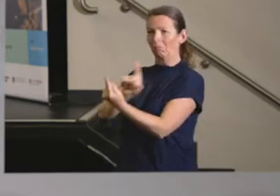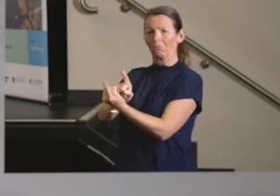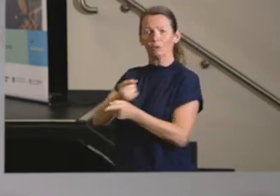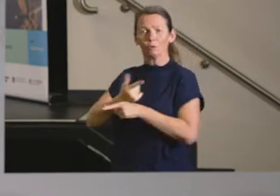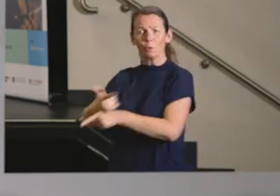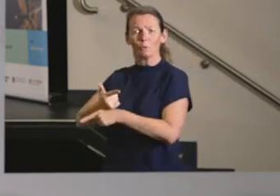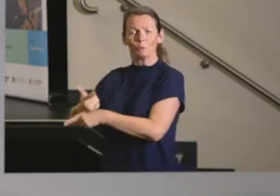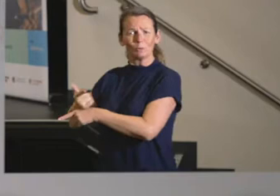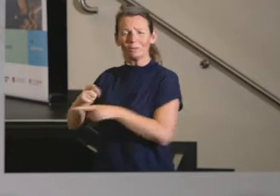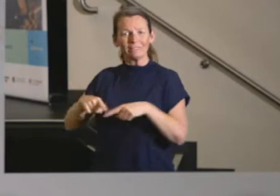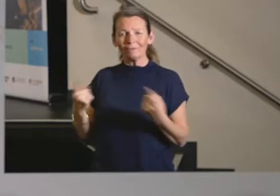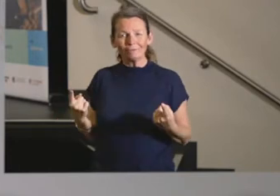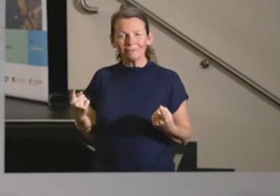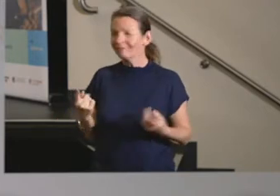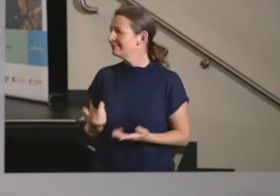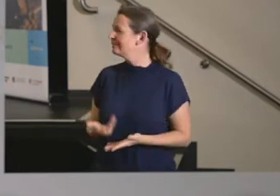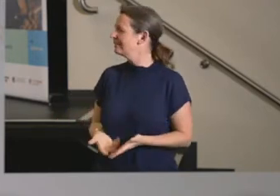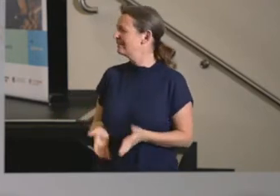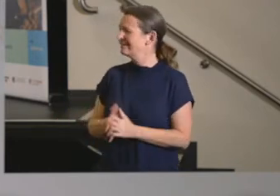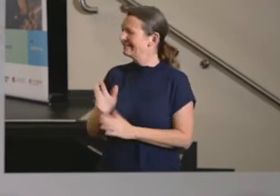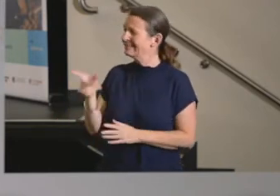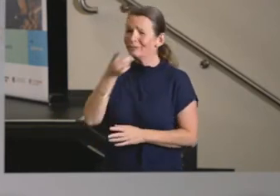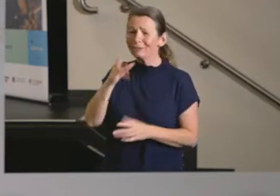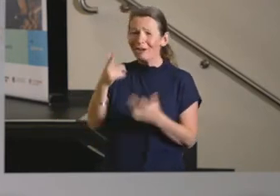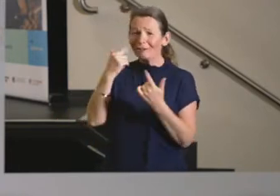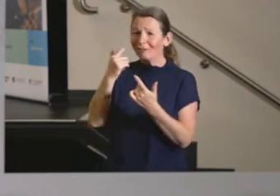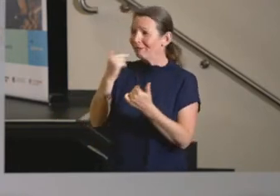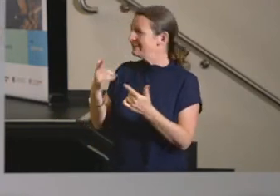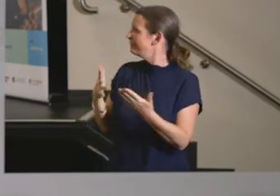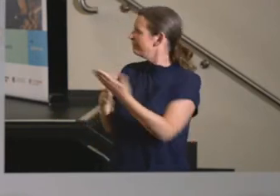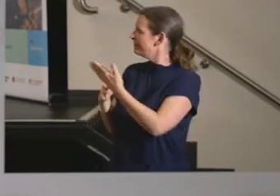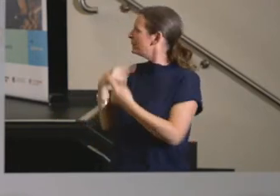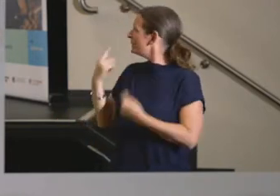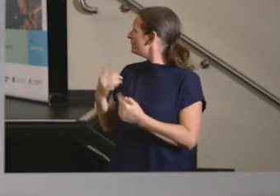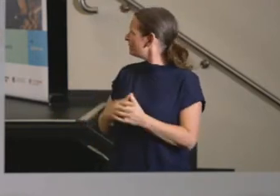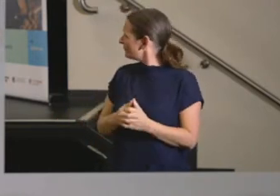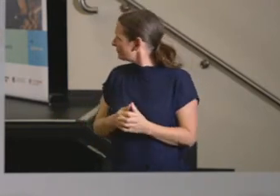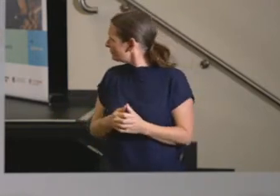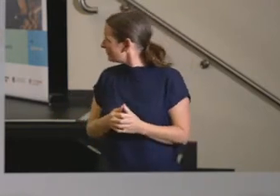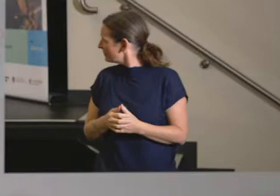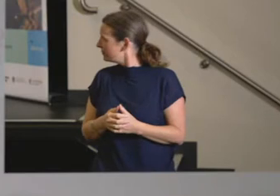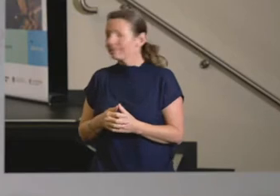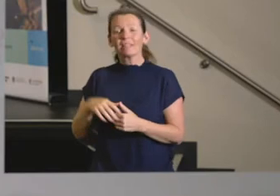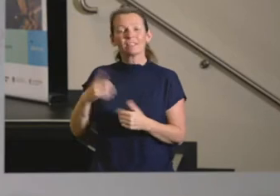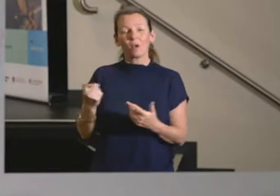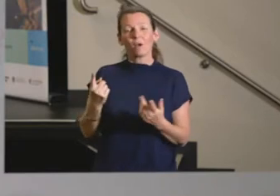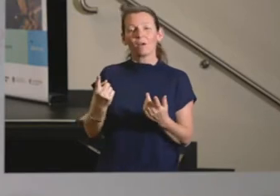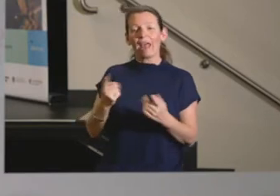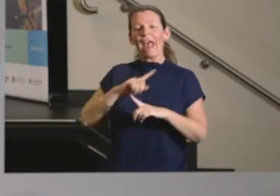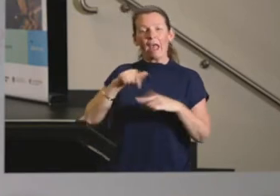and how they talked about and debated ideas, which was interesting for me to reflect on.